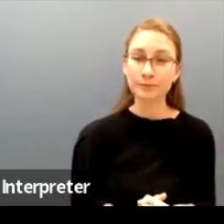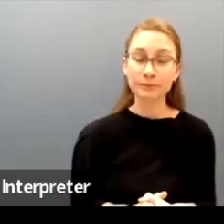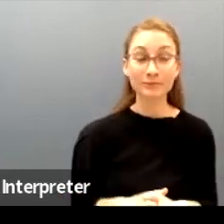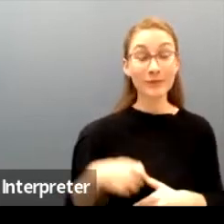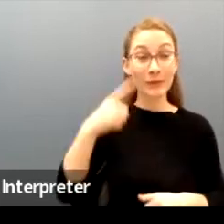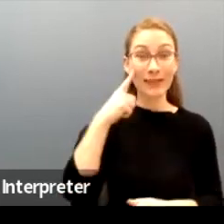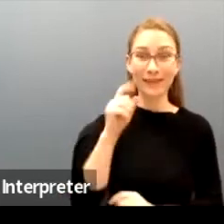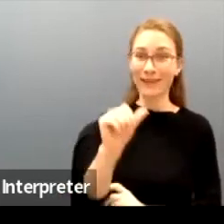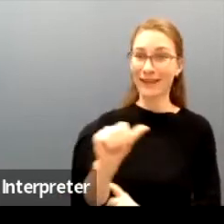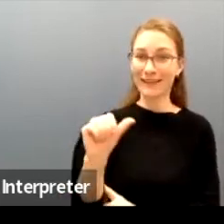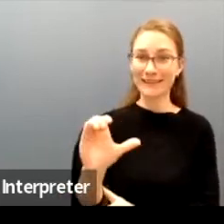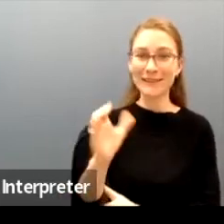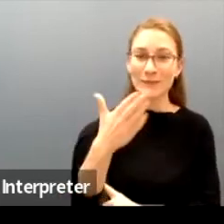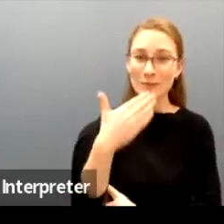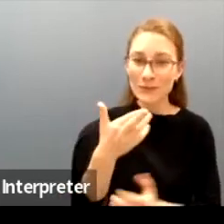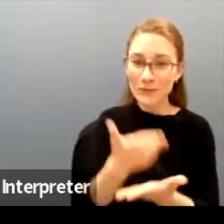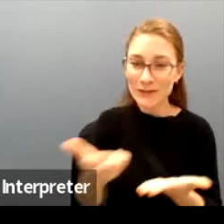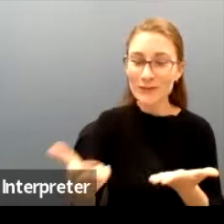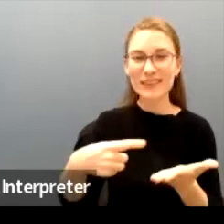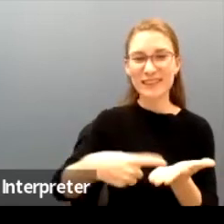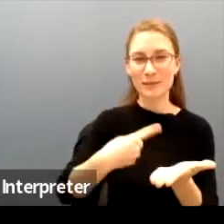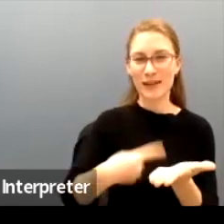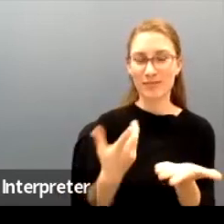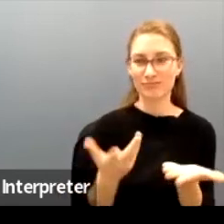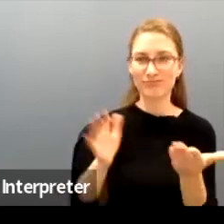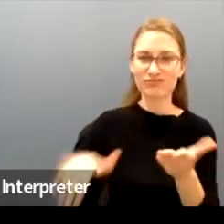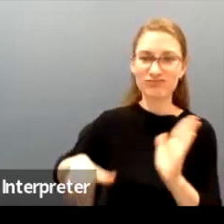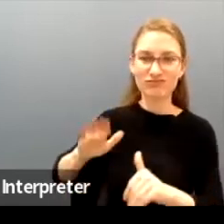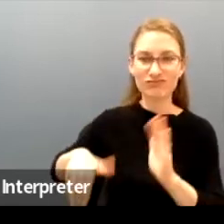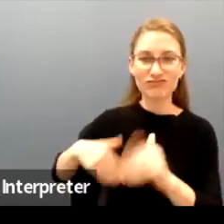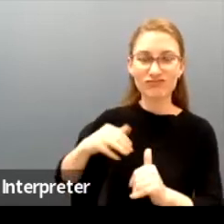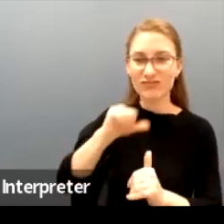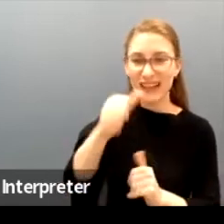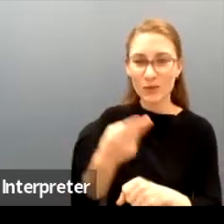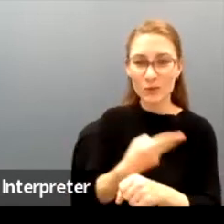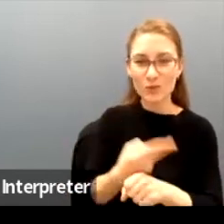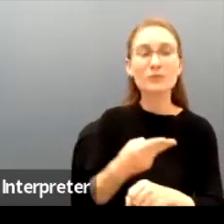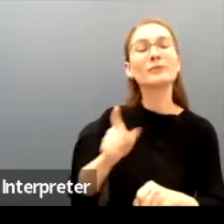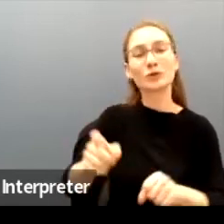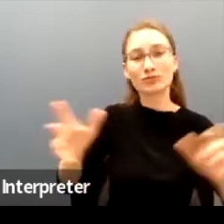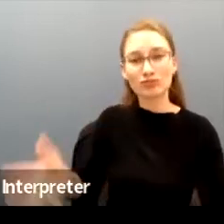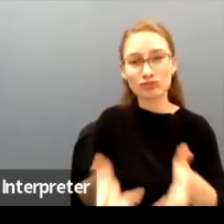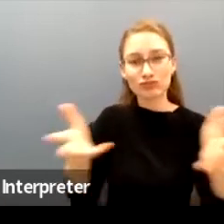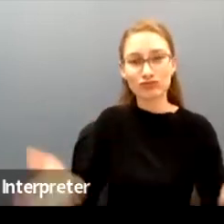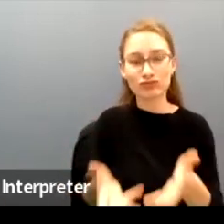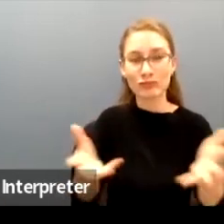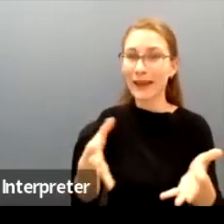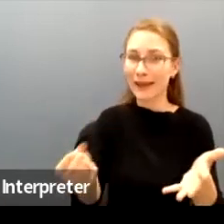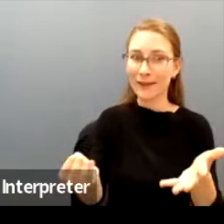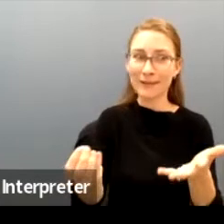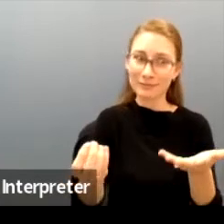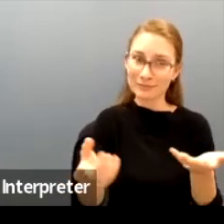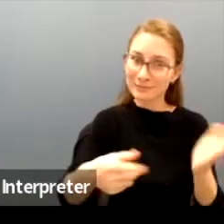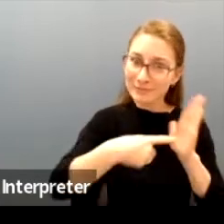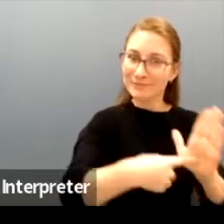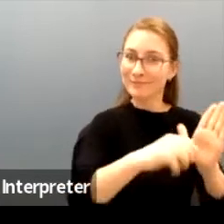it's a resource that sometimes isn't utilized as much. And I think it really needs to be encouraged and nurtured so that other individuals